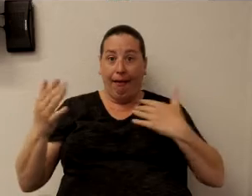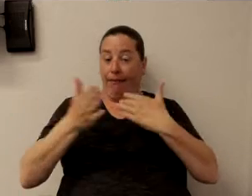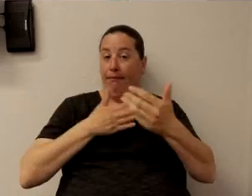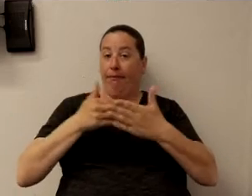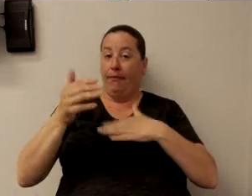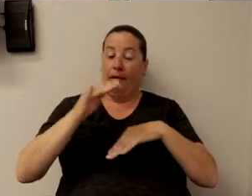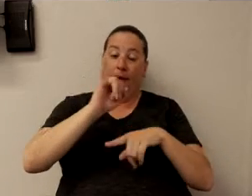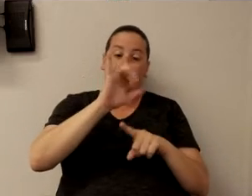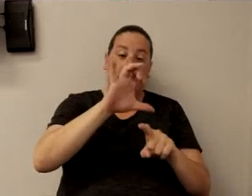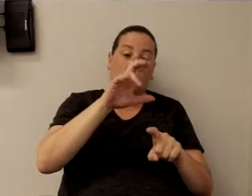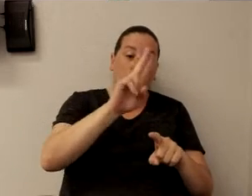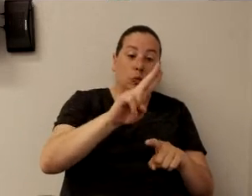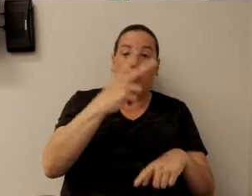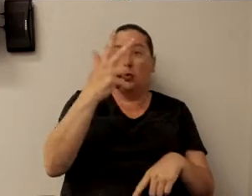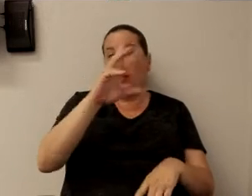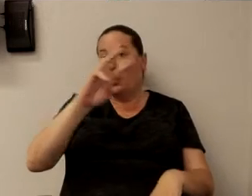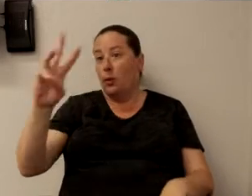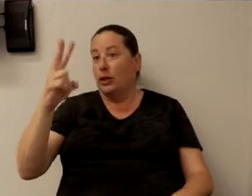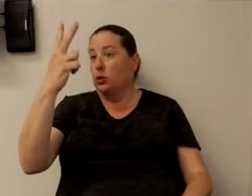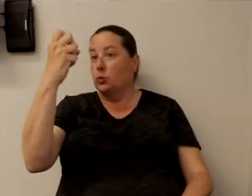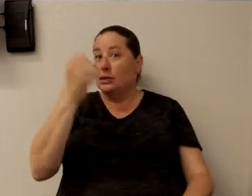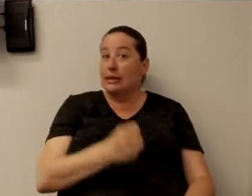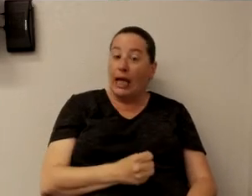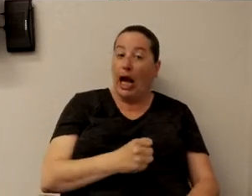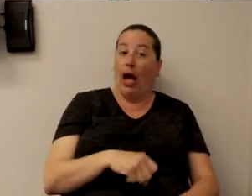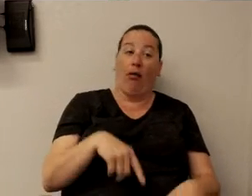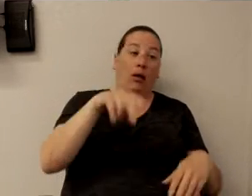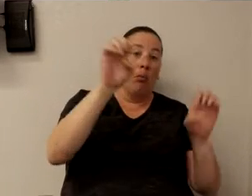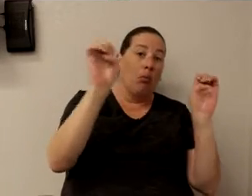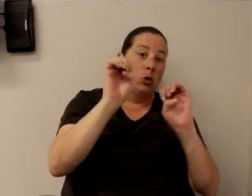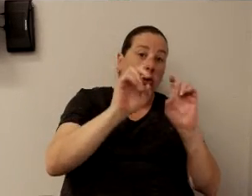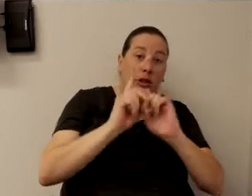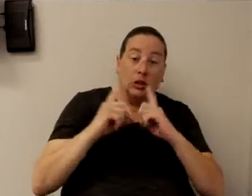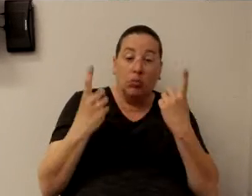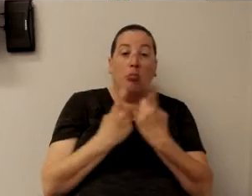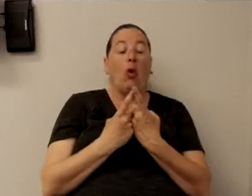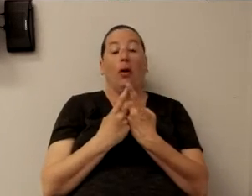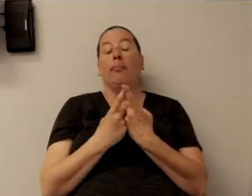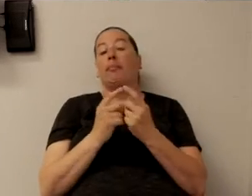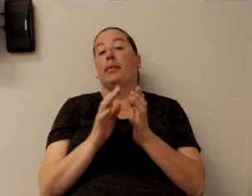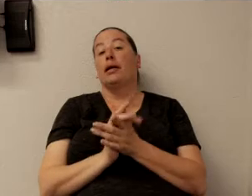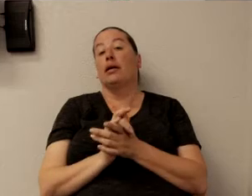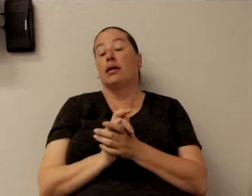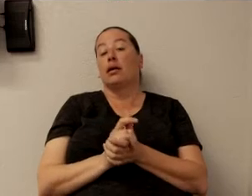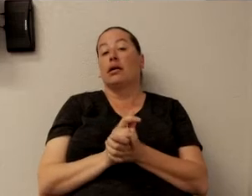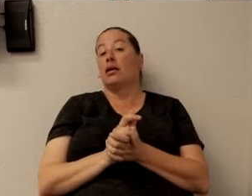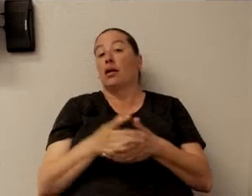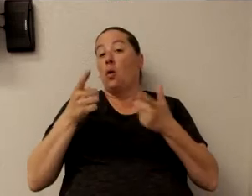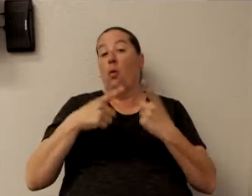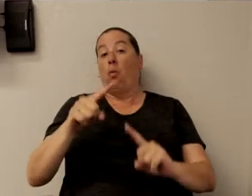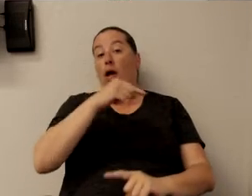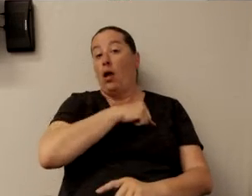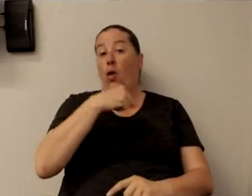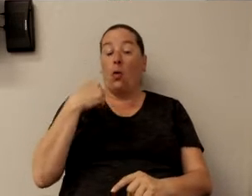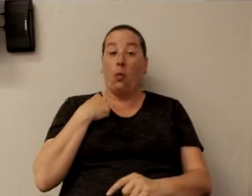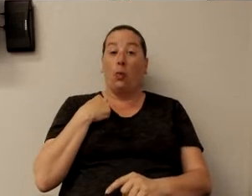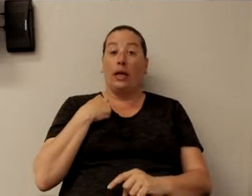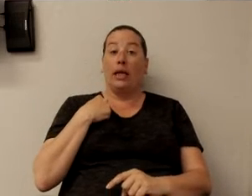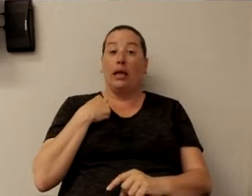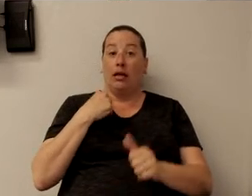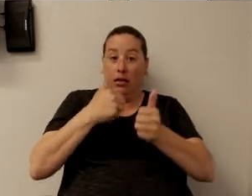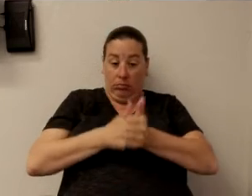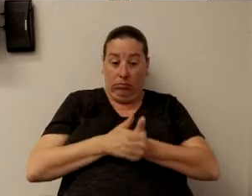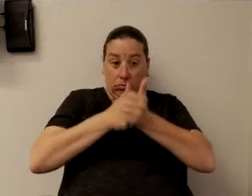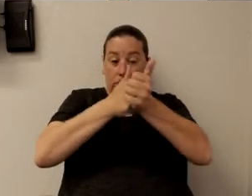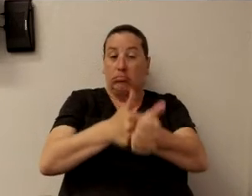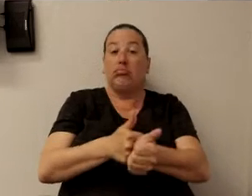3 West or 2 South or down in the emergency department, while we are exercising an abundance